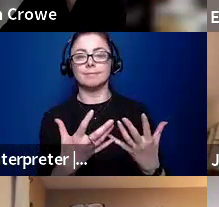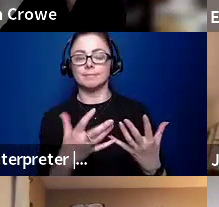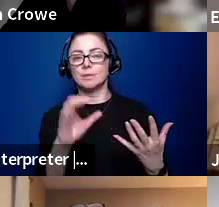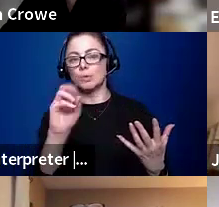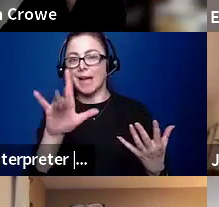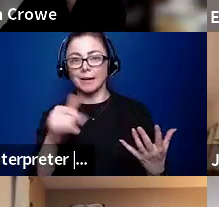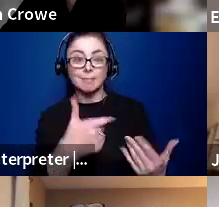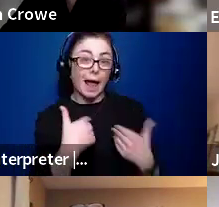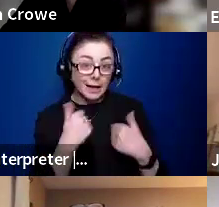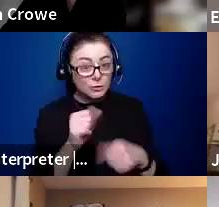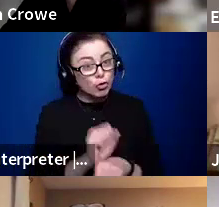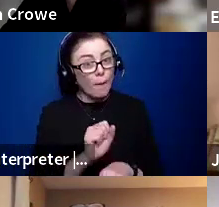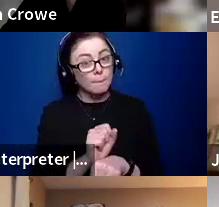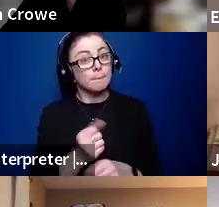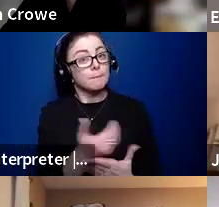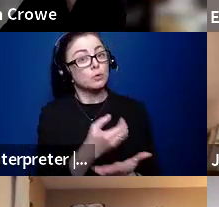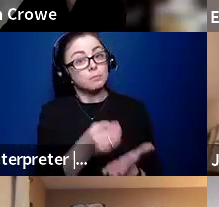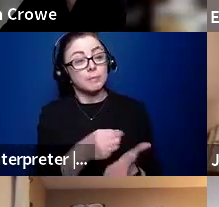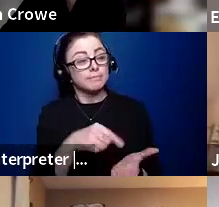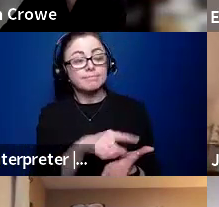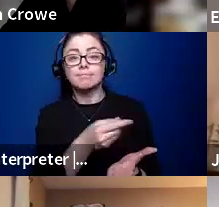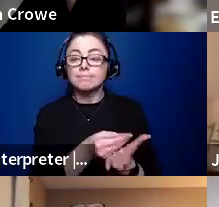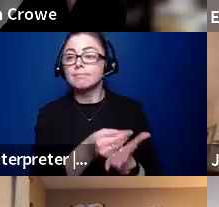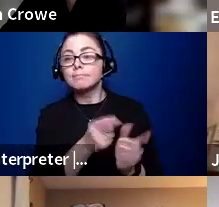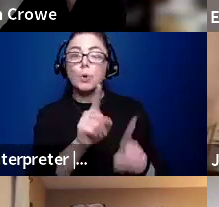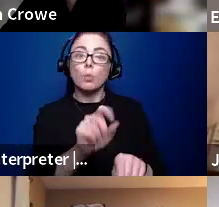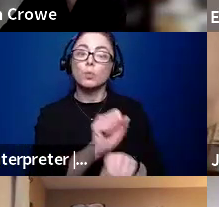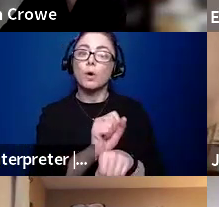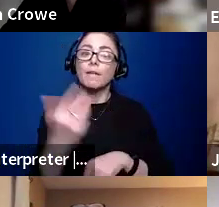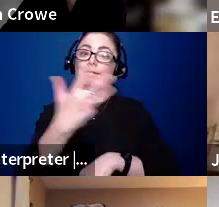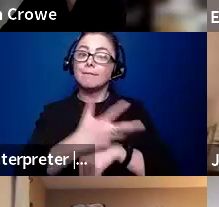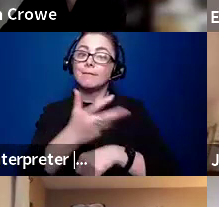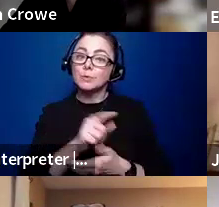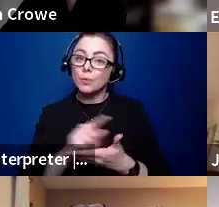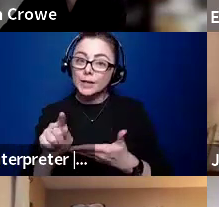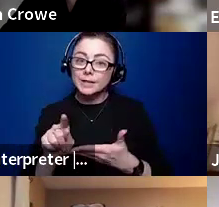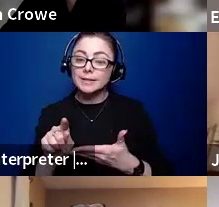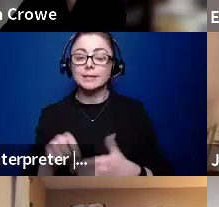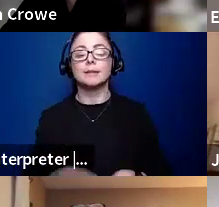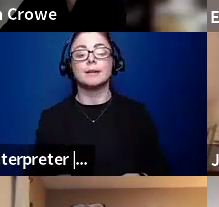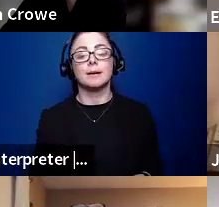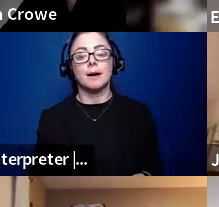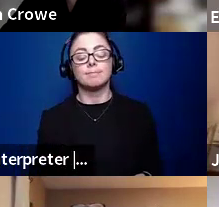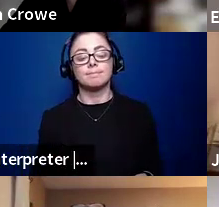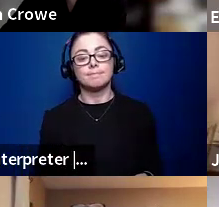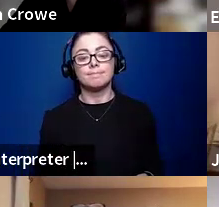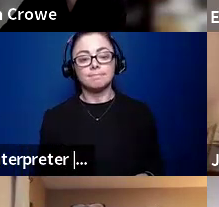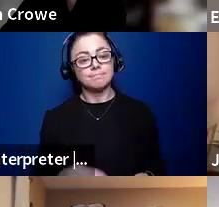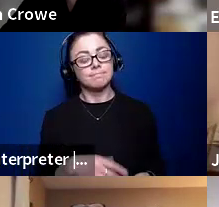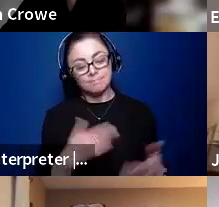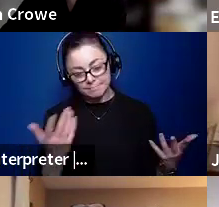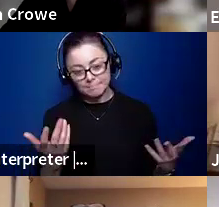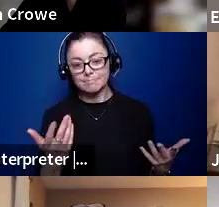a job that he gets paid for. He goes to work 5 days a week. And he